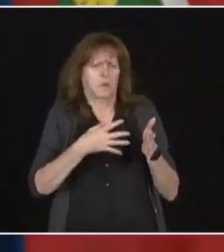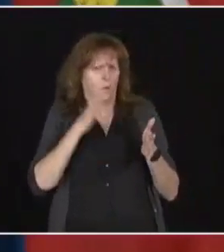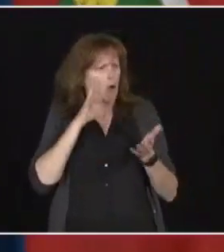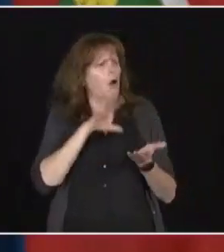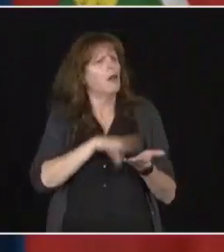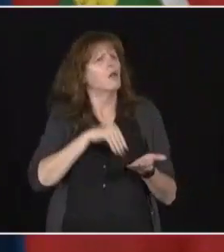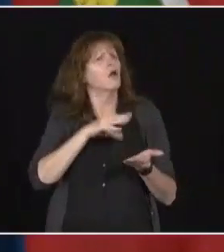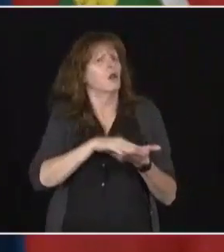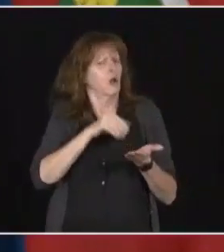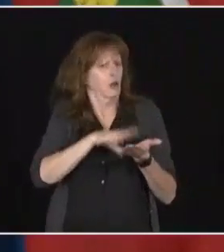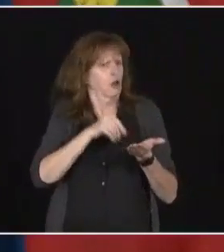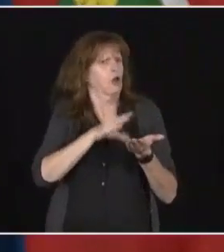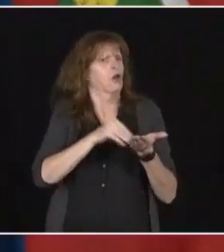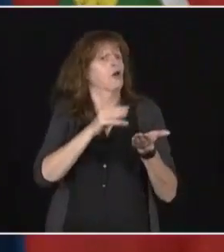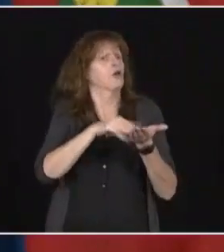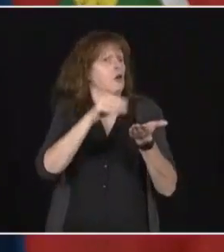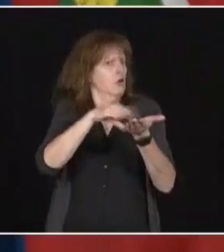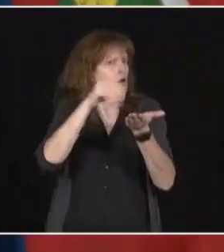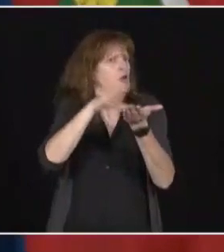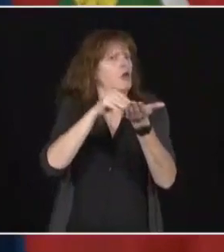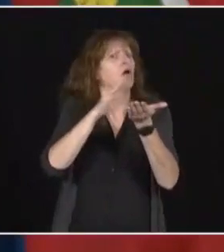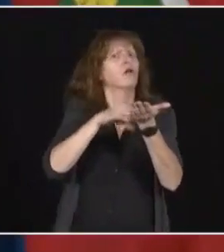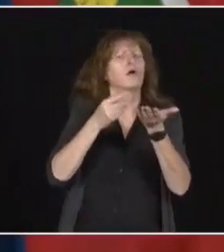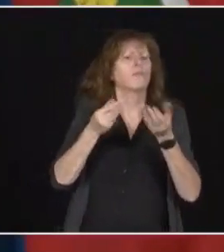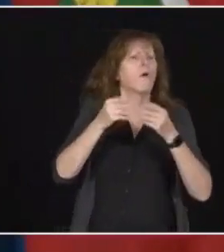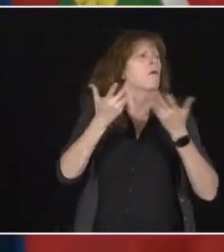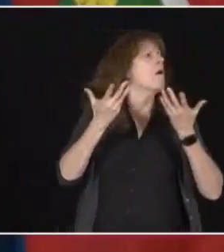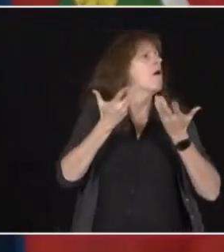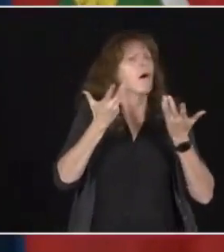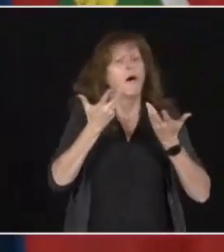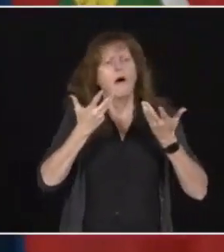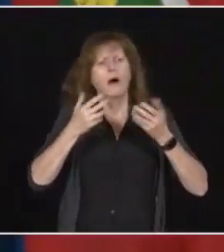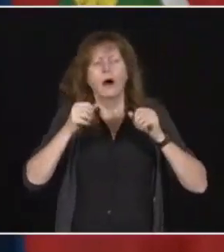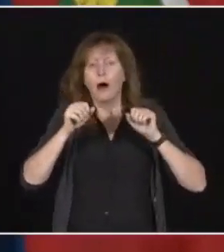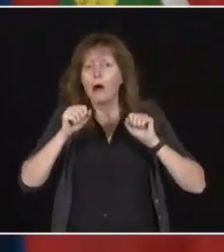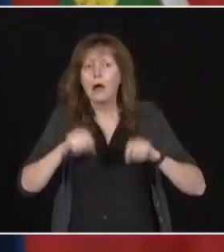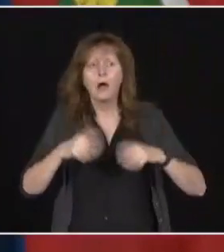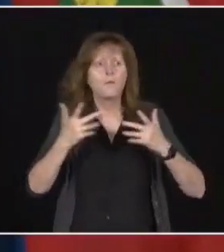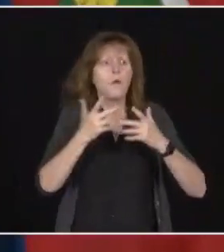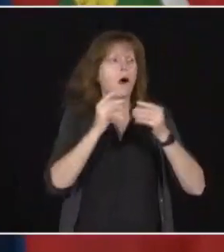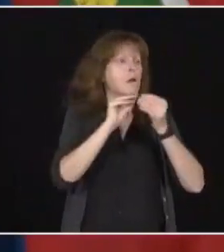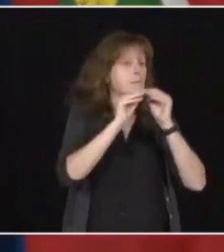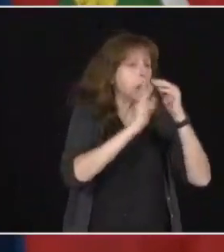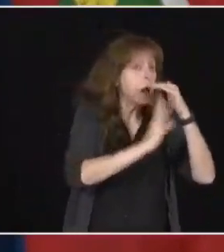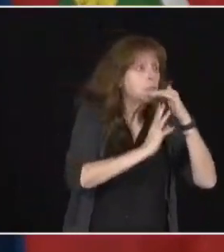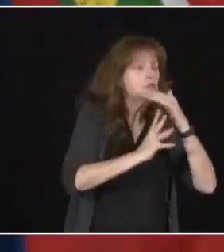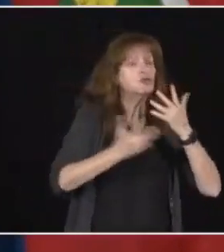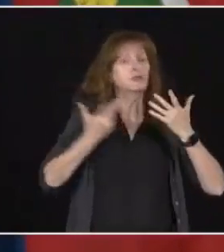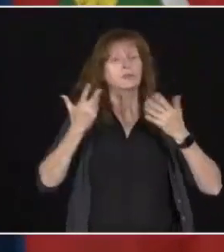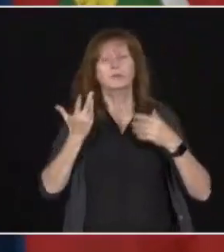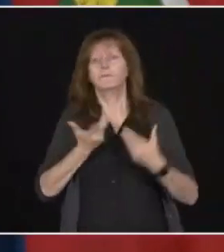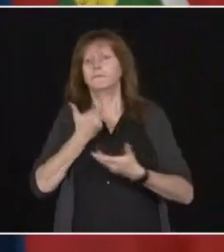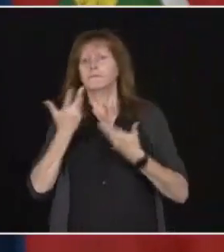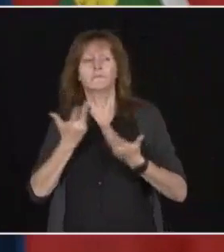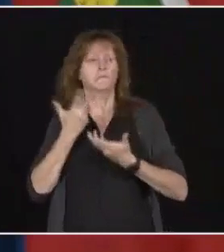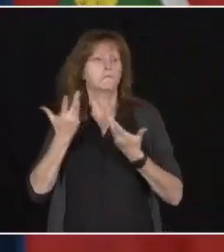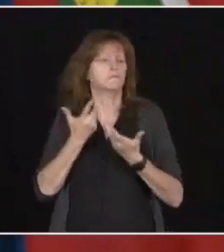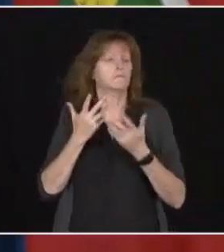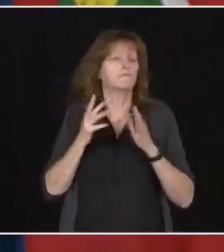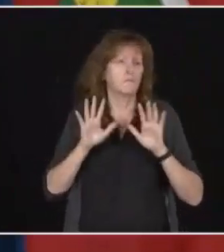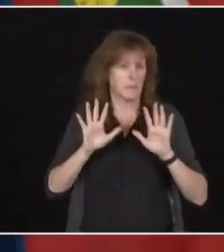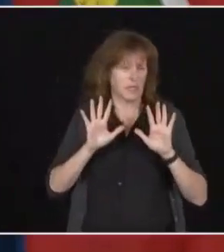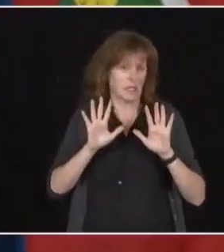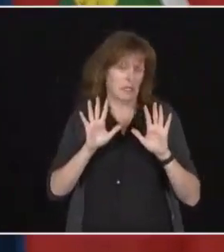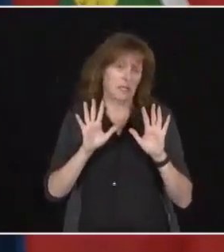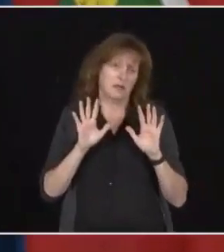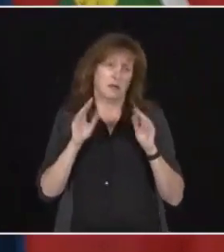with respect to where the enrollment numbers are across all of our institutions. But I think it's fair to say, clearly